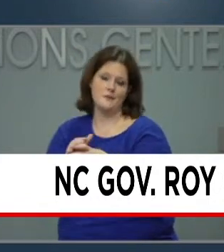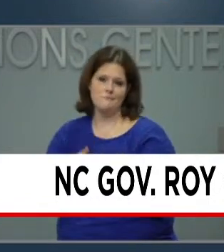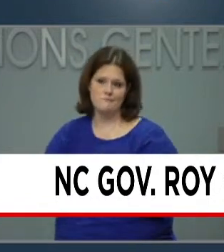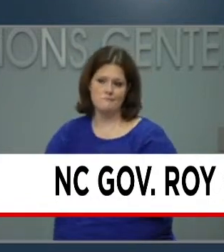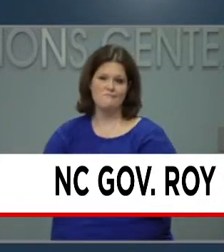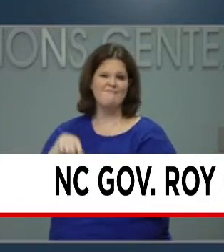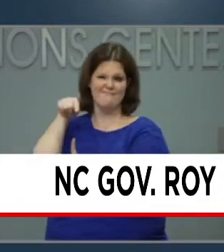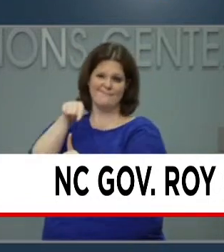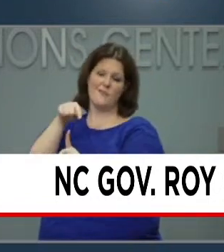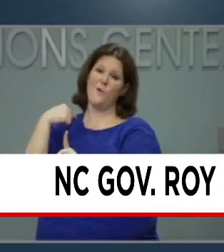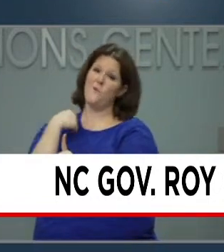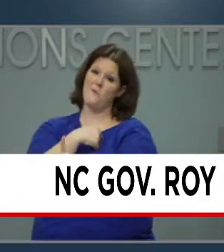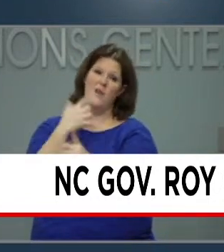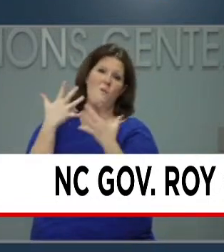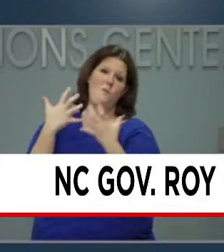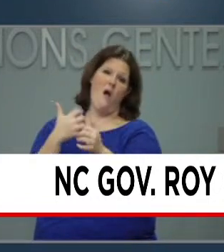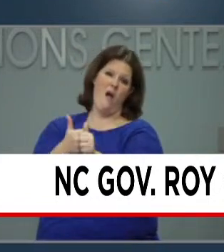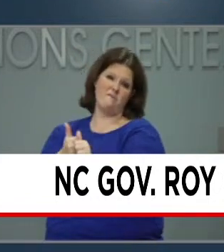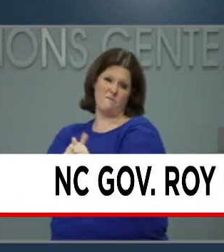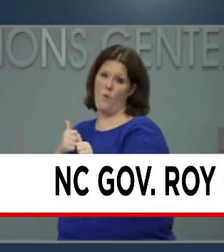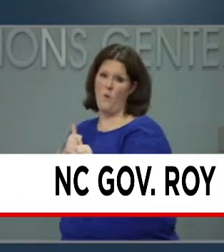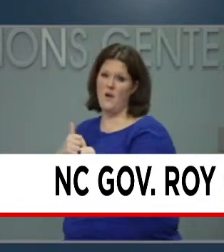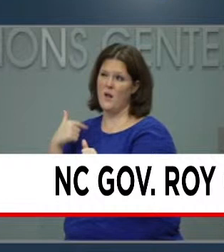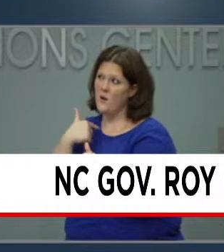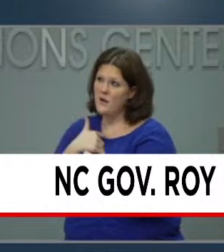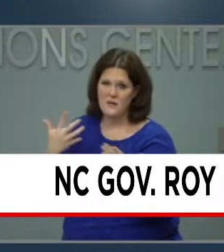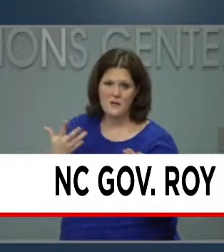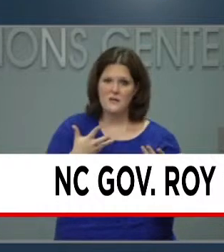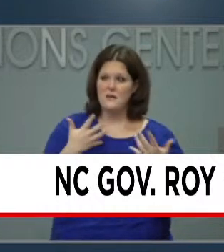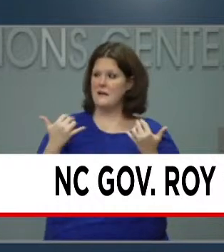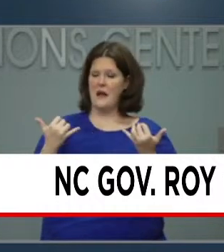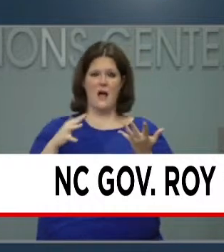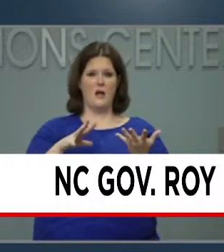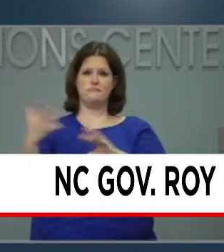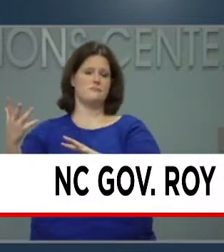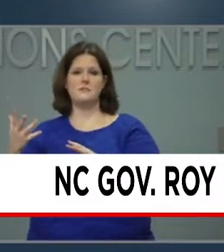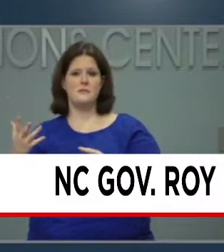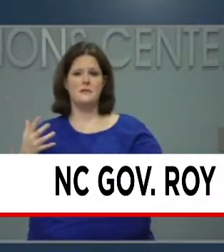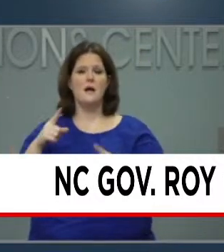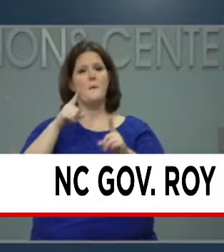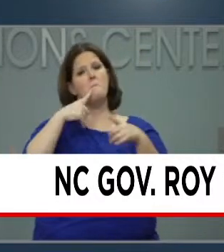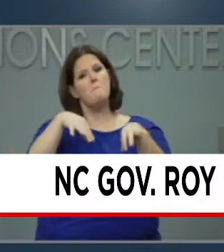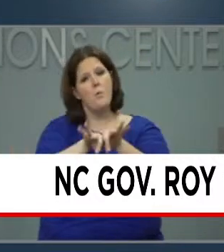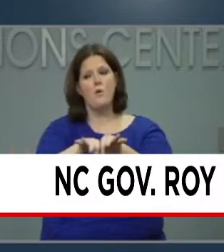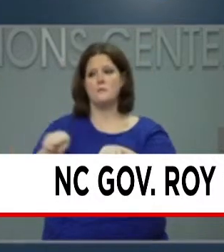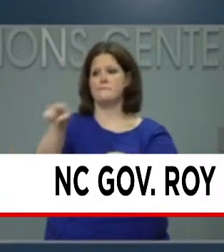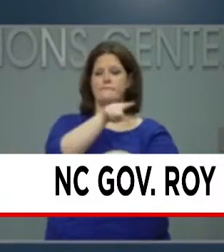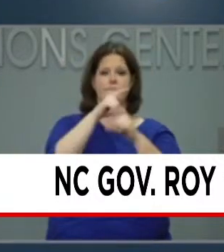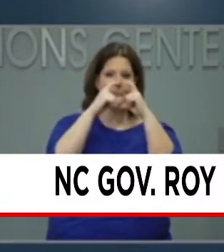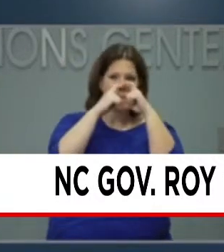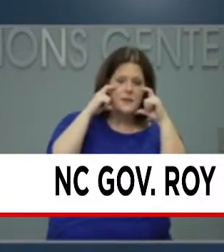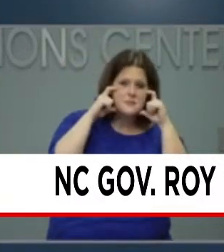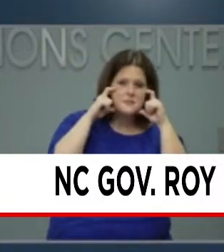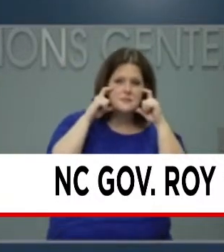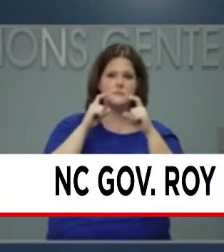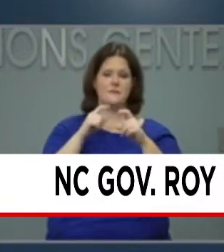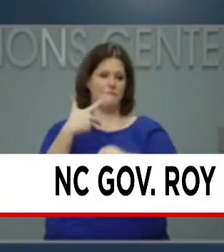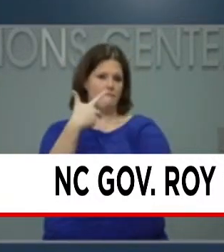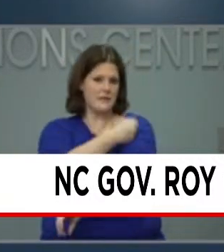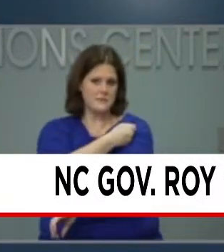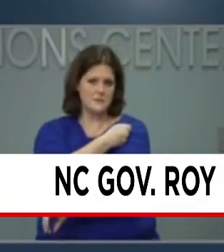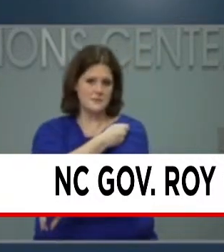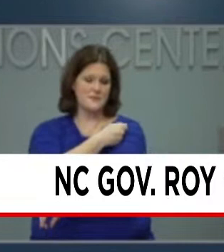we've been working to avoid. It is imperative that everyone get vaccinated and wear a mask so hospital beds are there